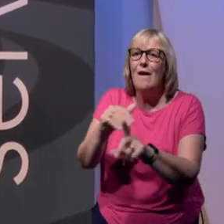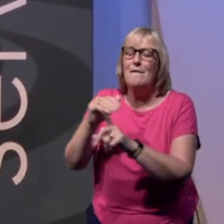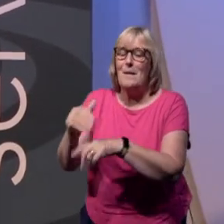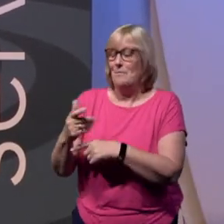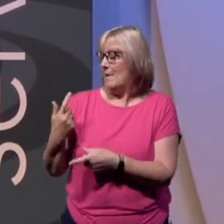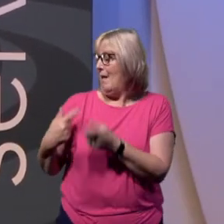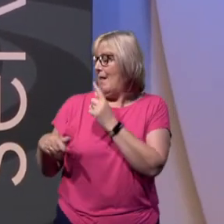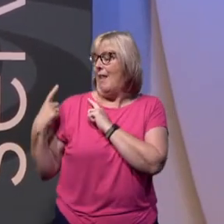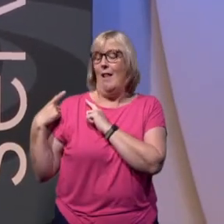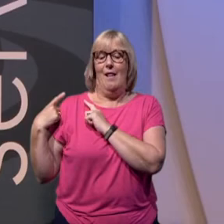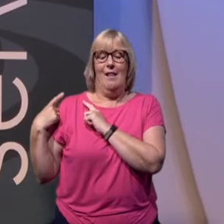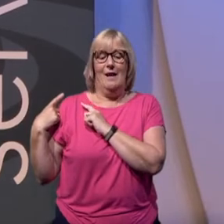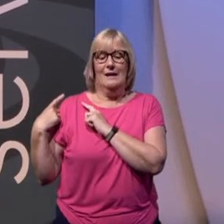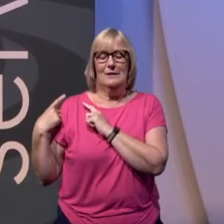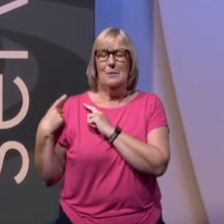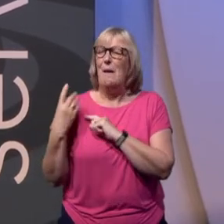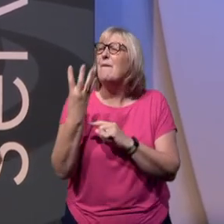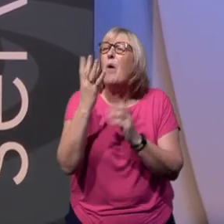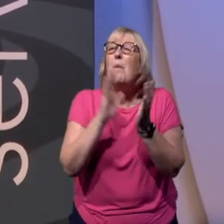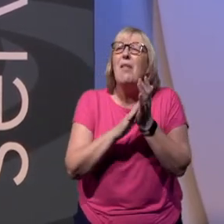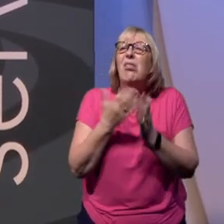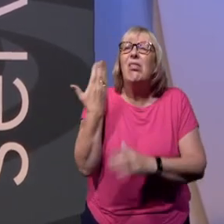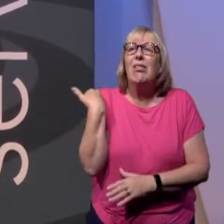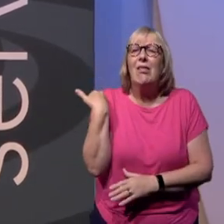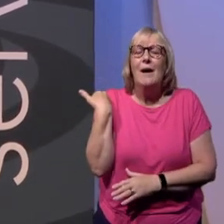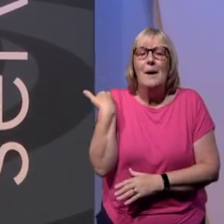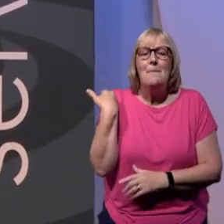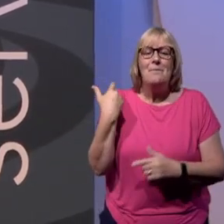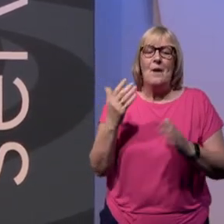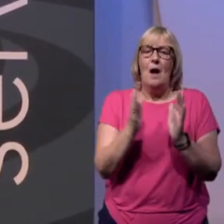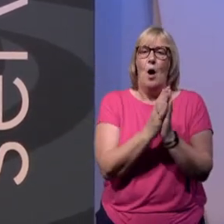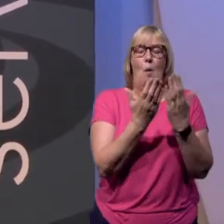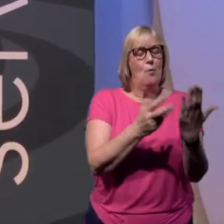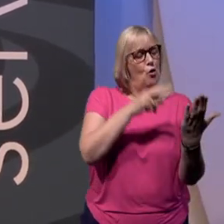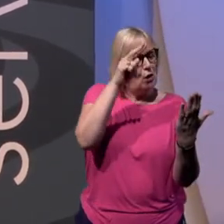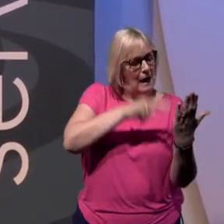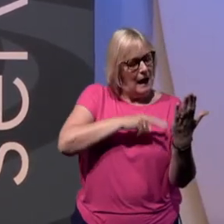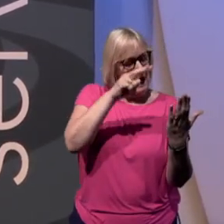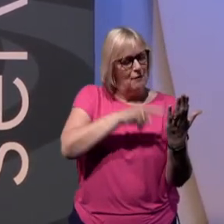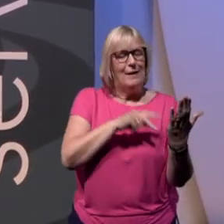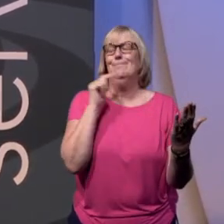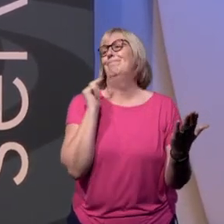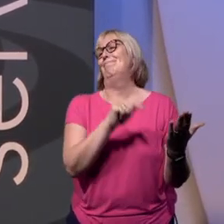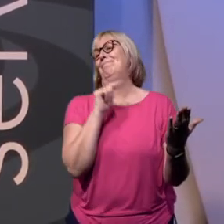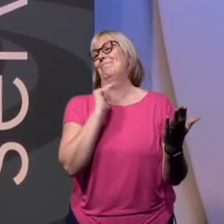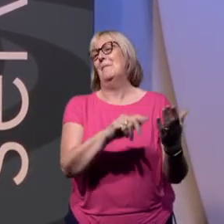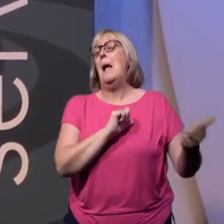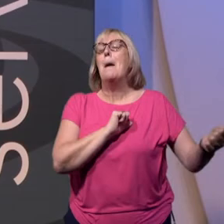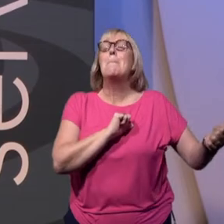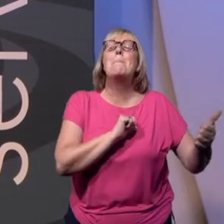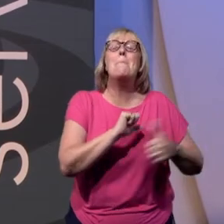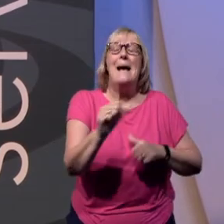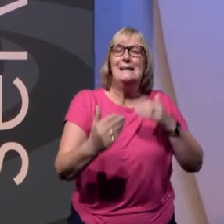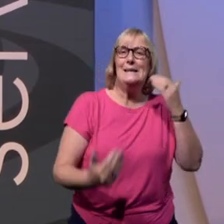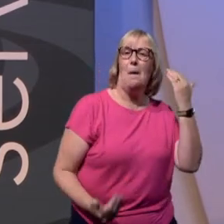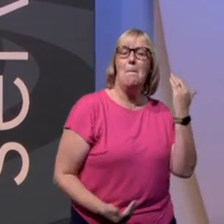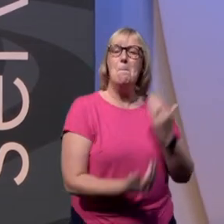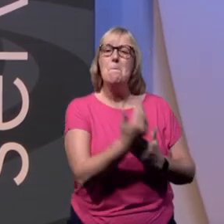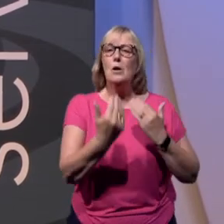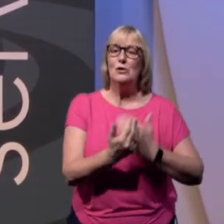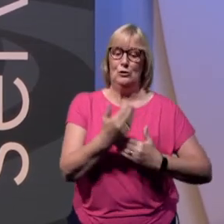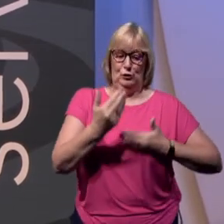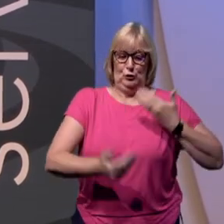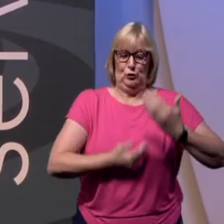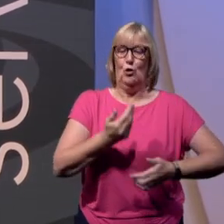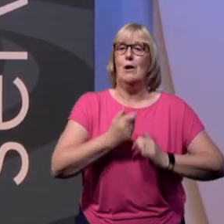Last year, probably about 4 months ago, I read what I think is the best modern-day biography I've read for the